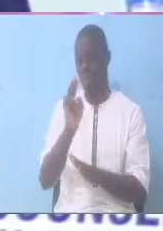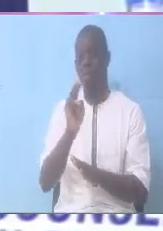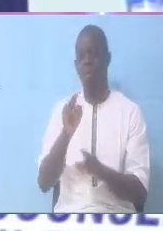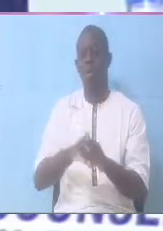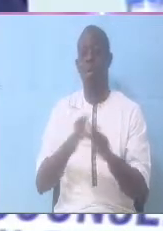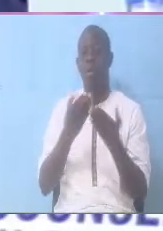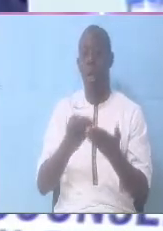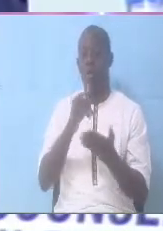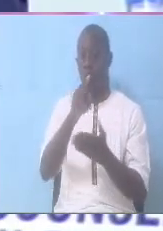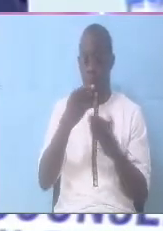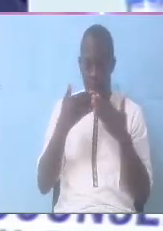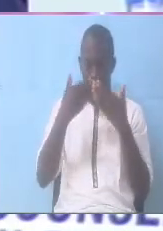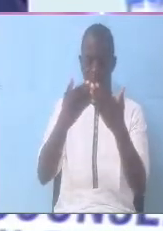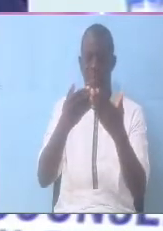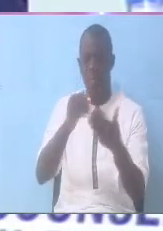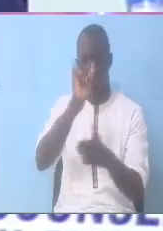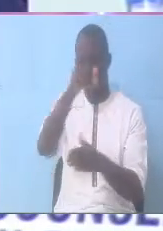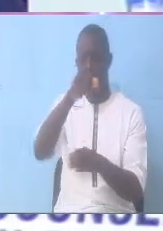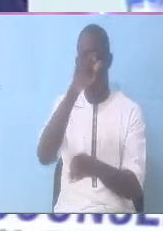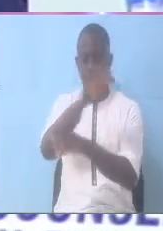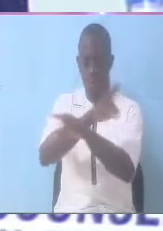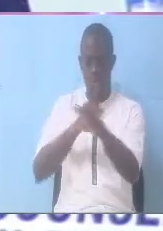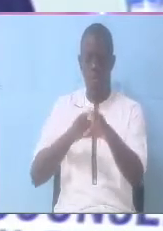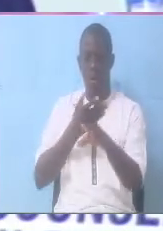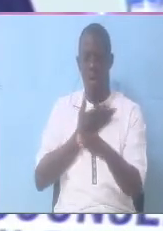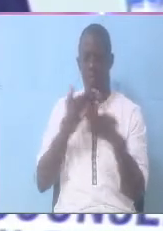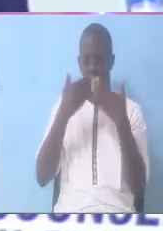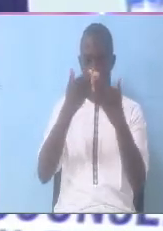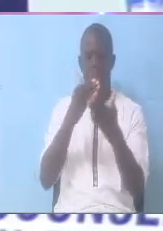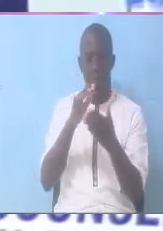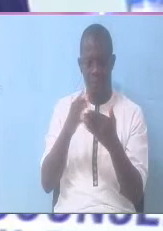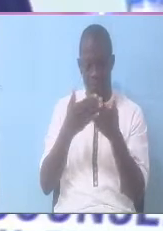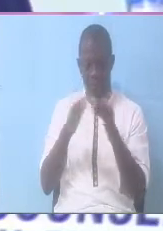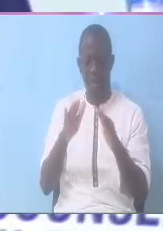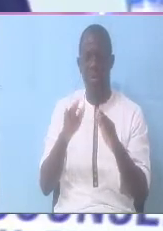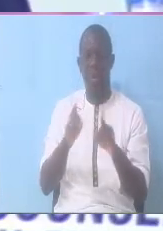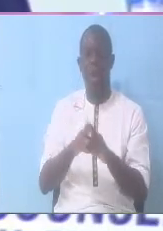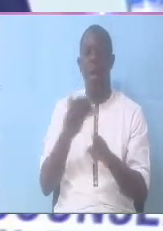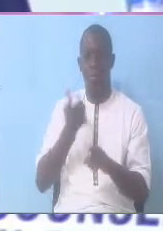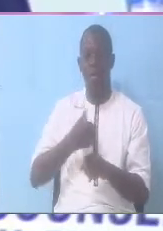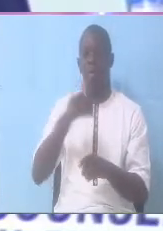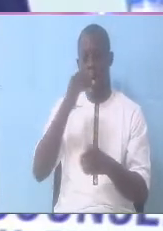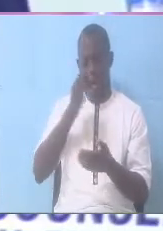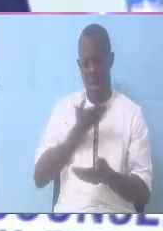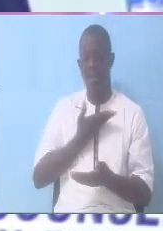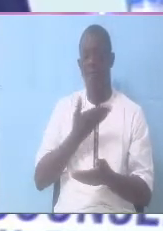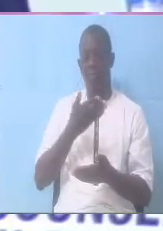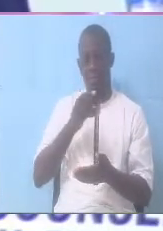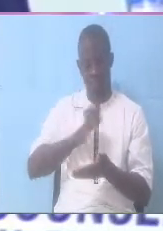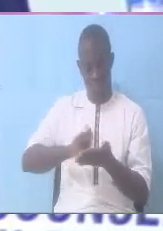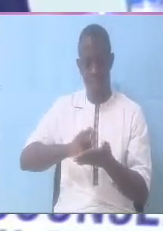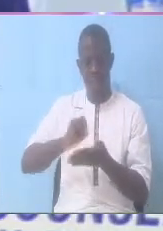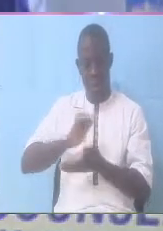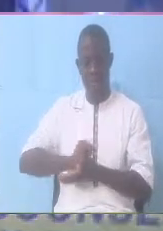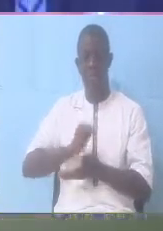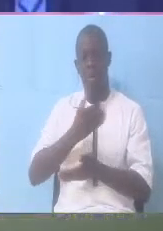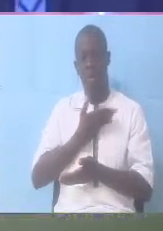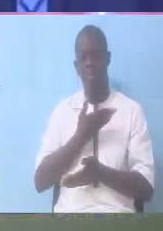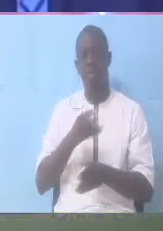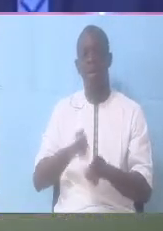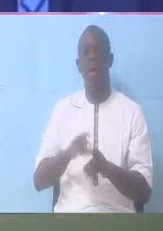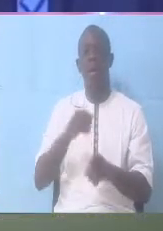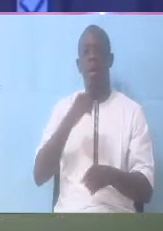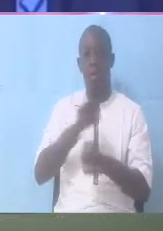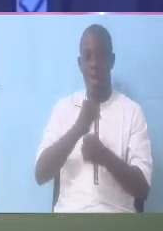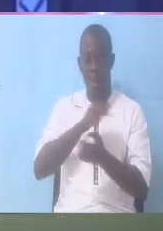You have stated your position. Yes, sir. It's noted. And let me make this clear. I wasn't there,